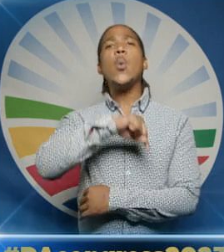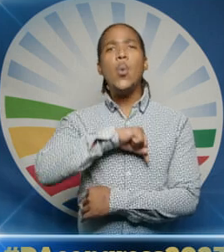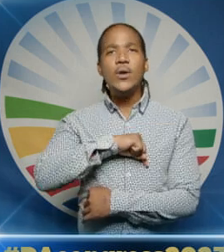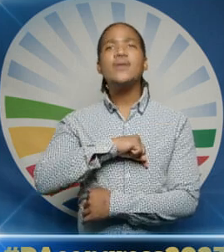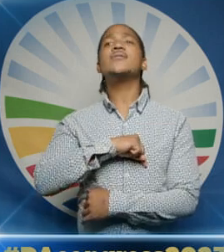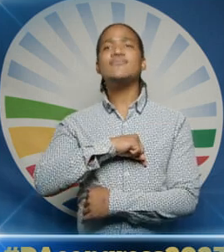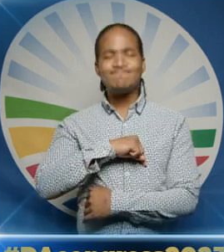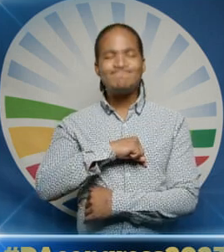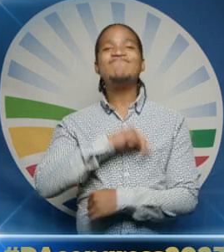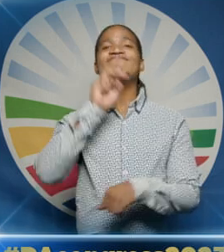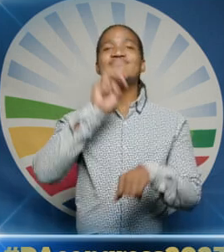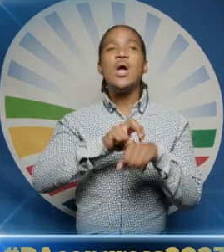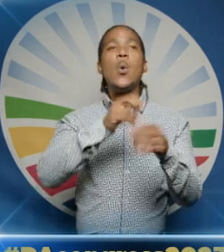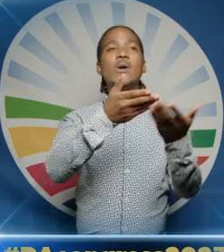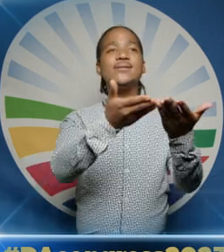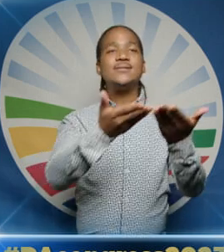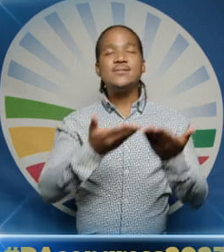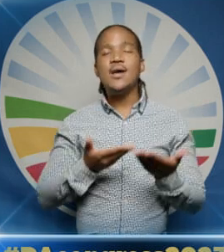better.